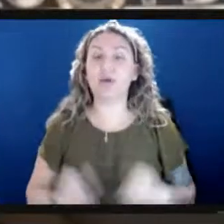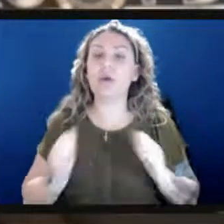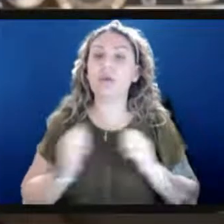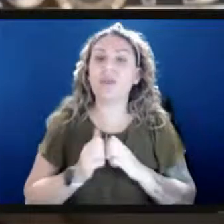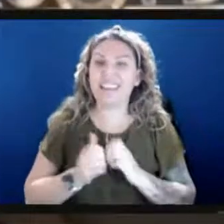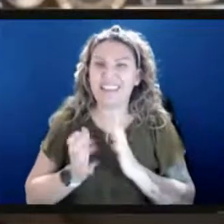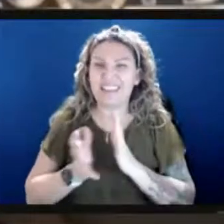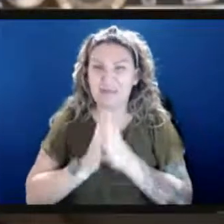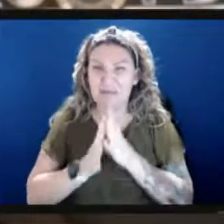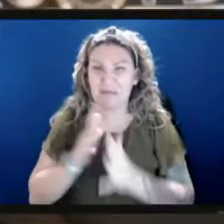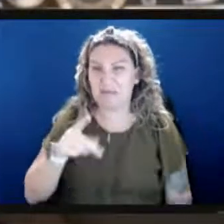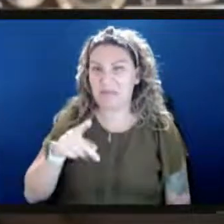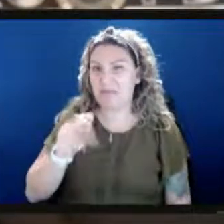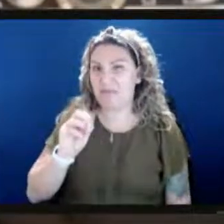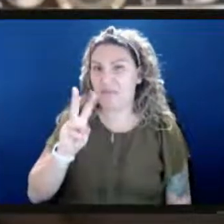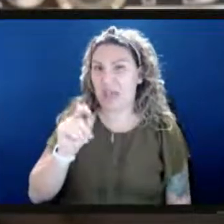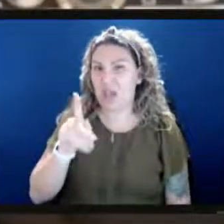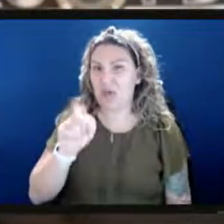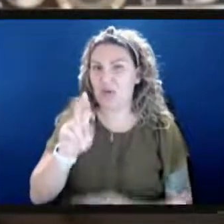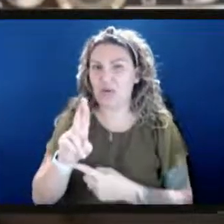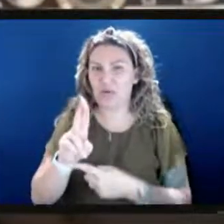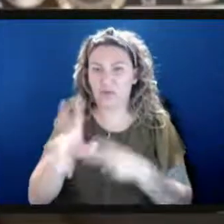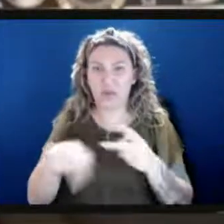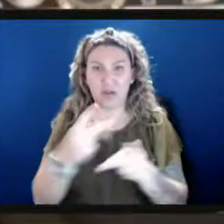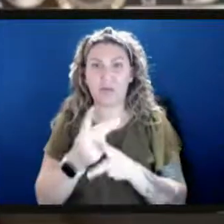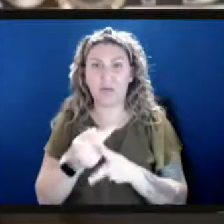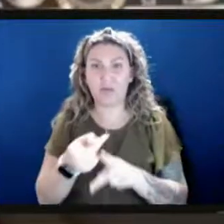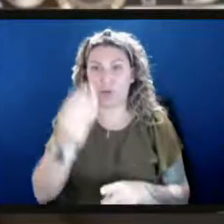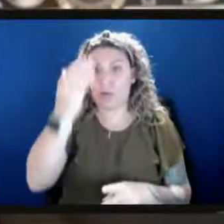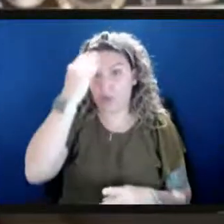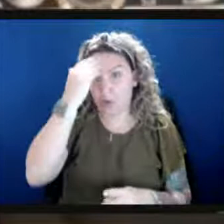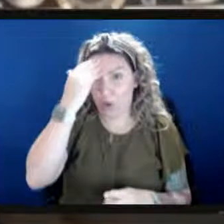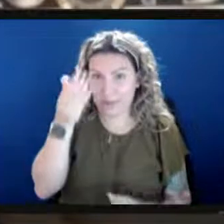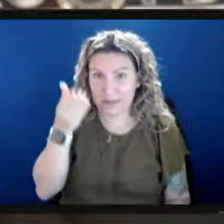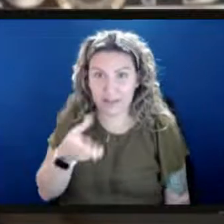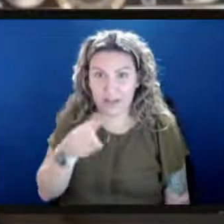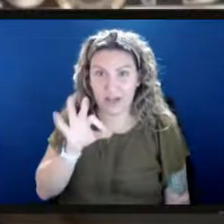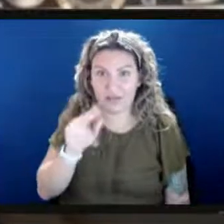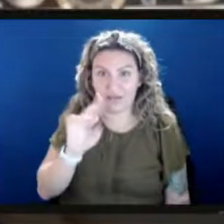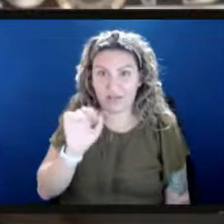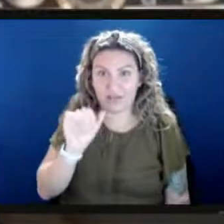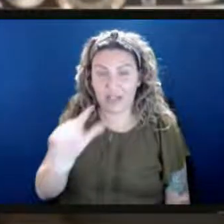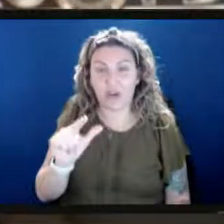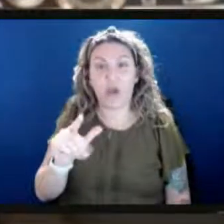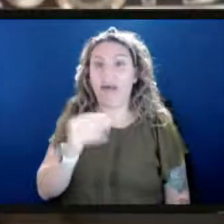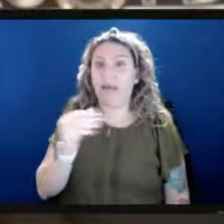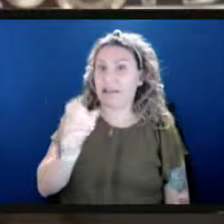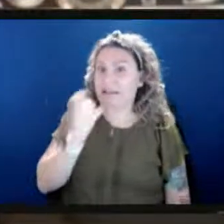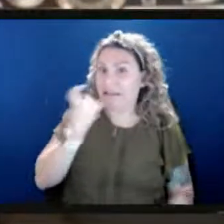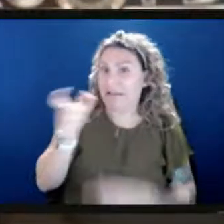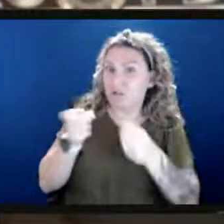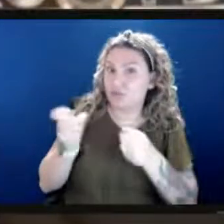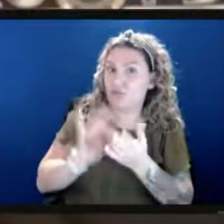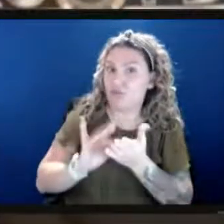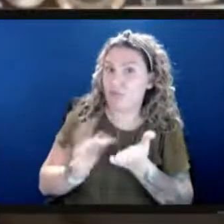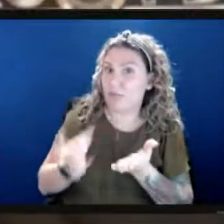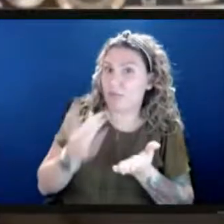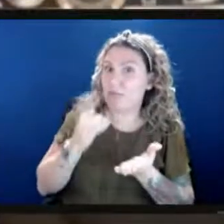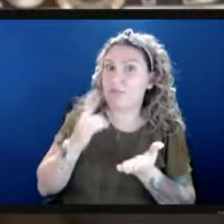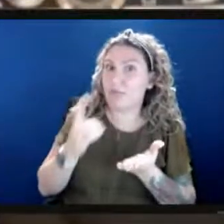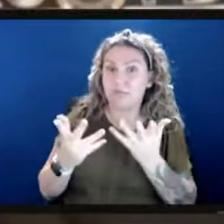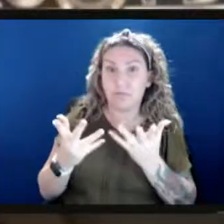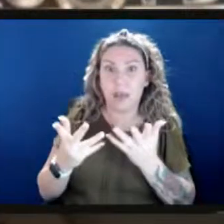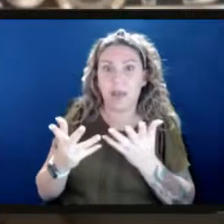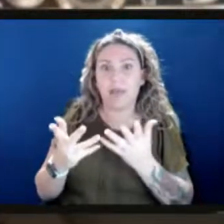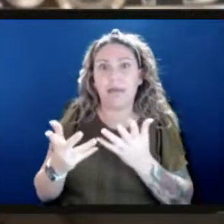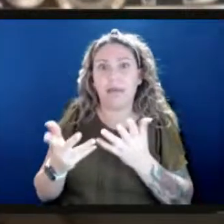you know that it is fentanyl and it is present. In these uncontrolled pills, there may be a lethal dose of fentanyl